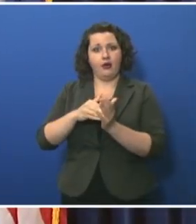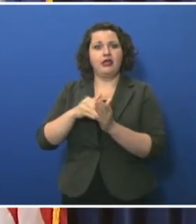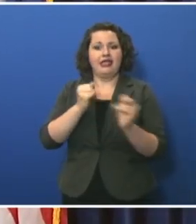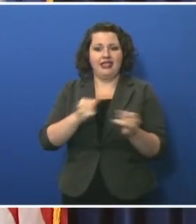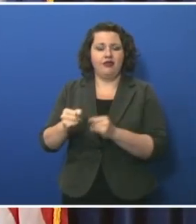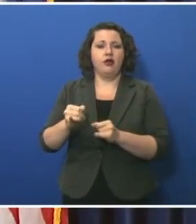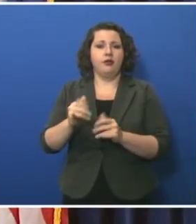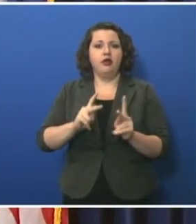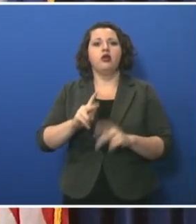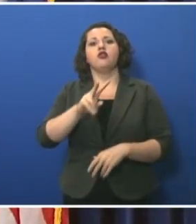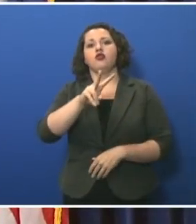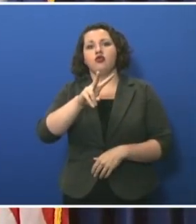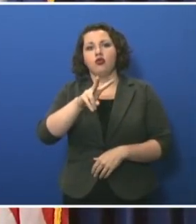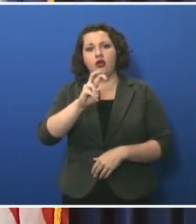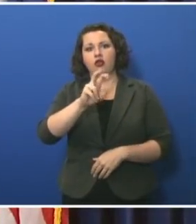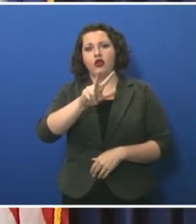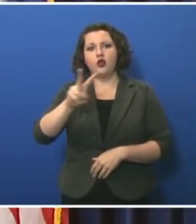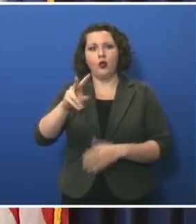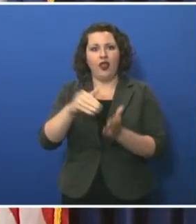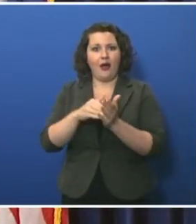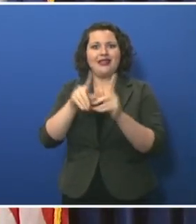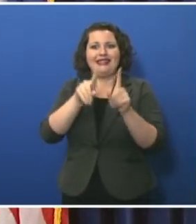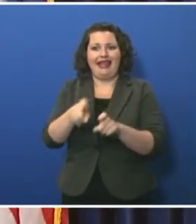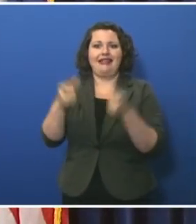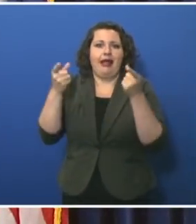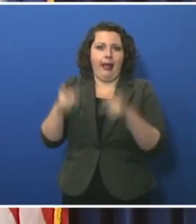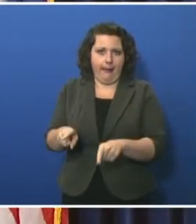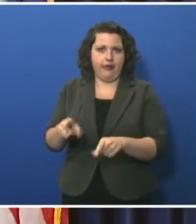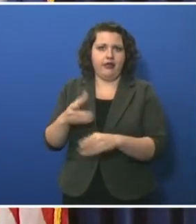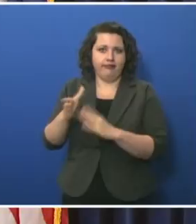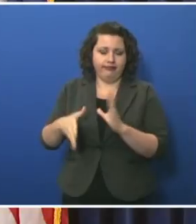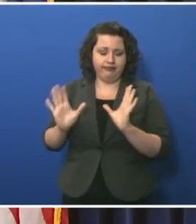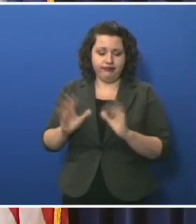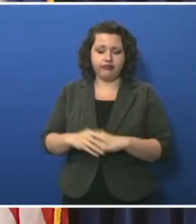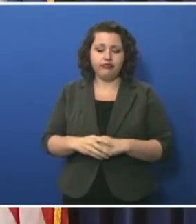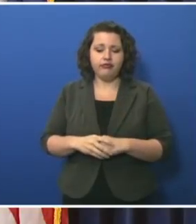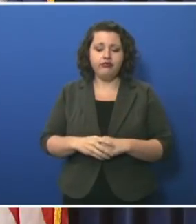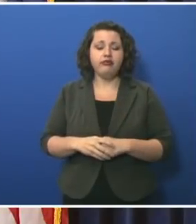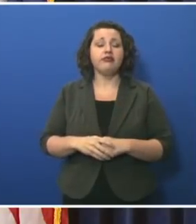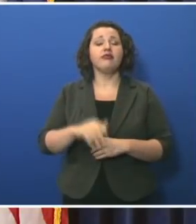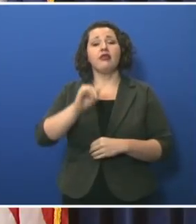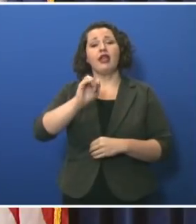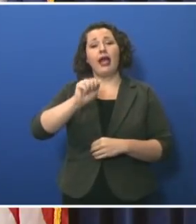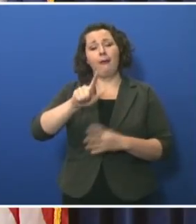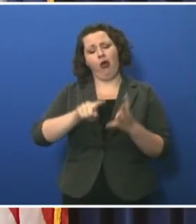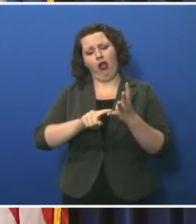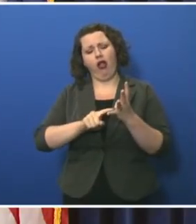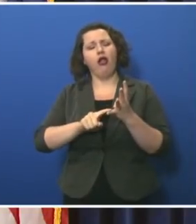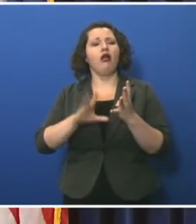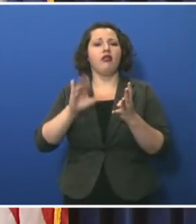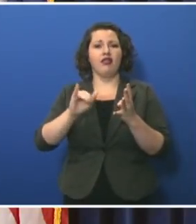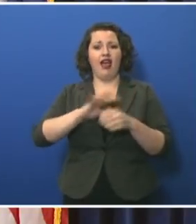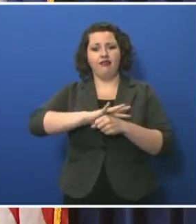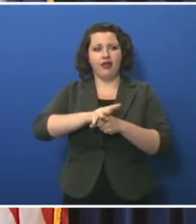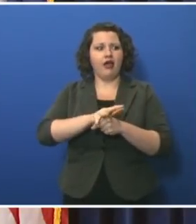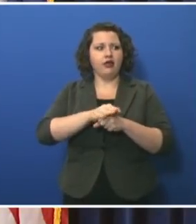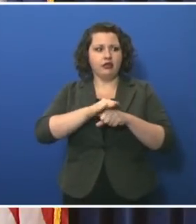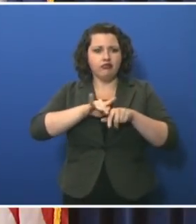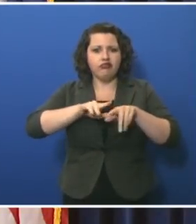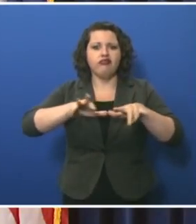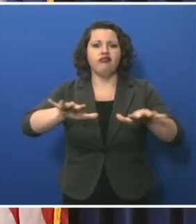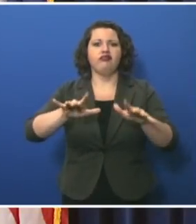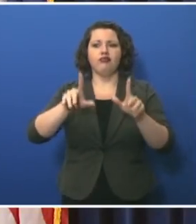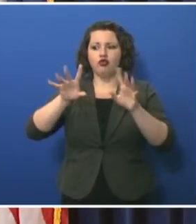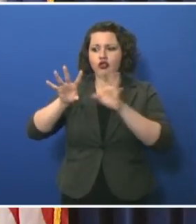and 232,000 tests have been completed. In late April, when the virus activity and surveillance testing